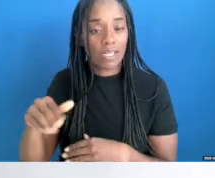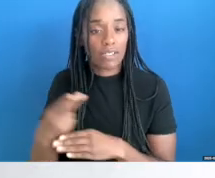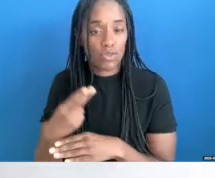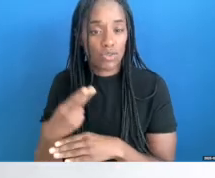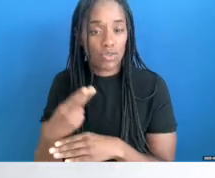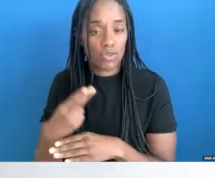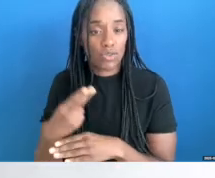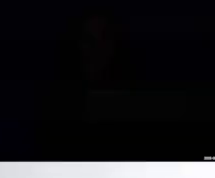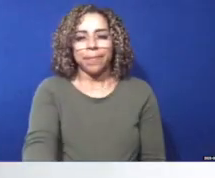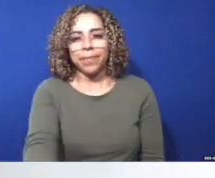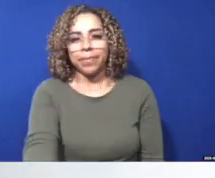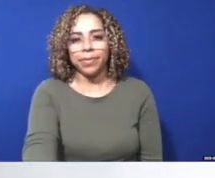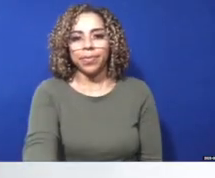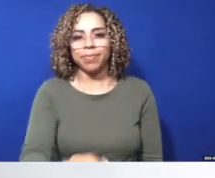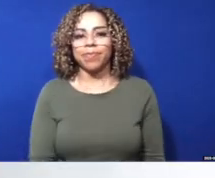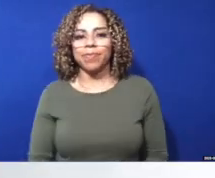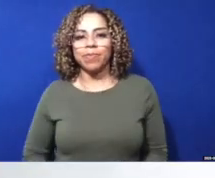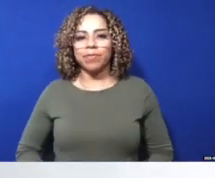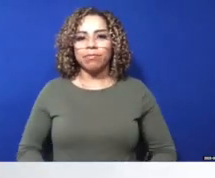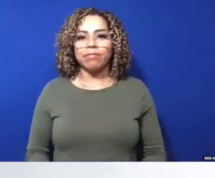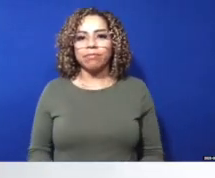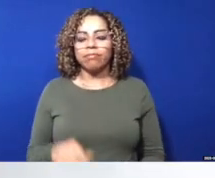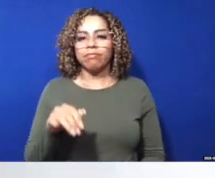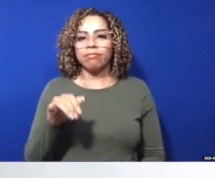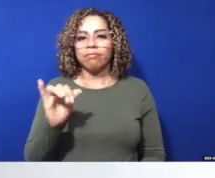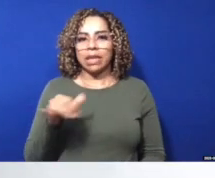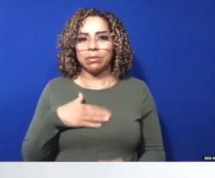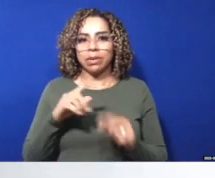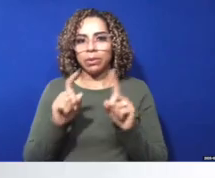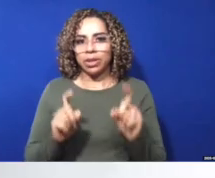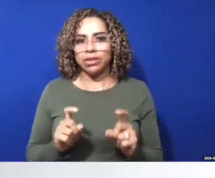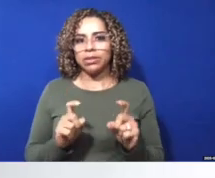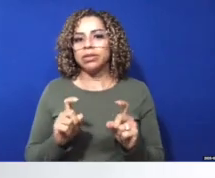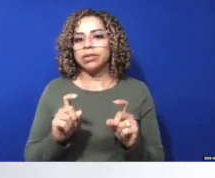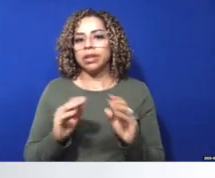transit? Those are my questions and clarifications. Thanks again for your work on this.